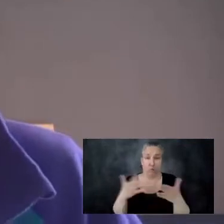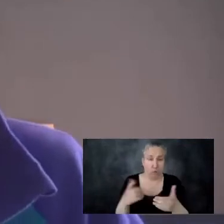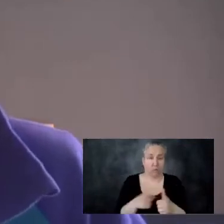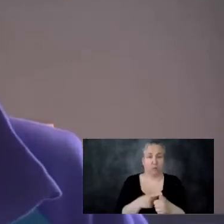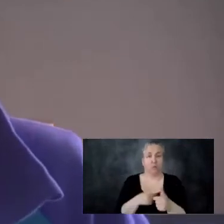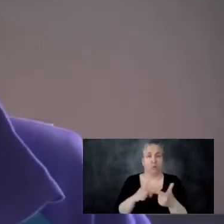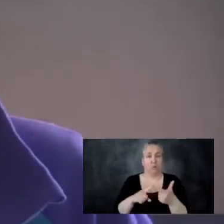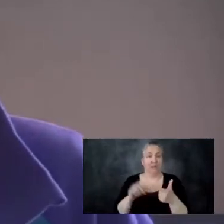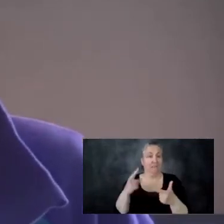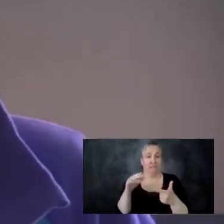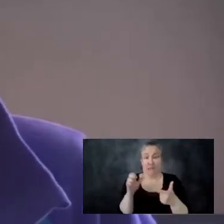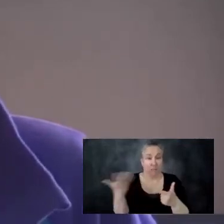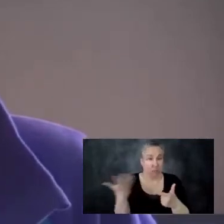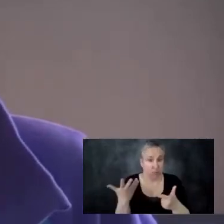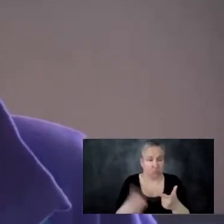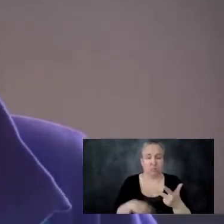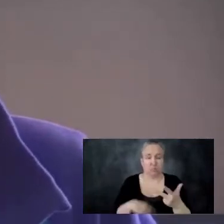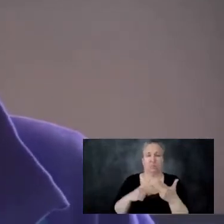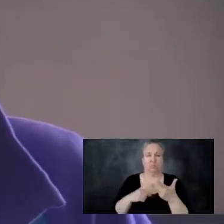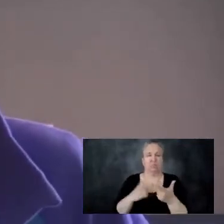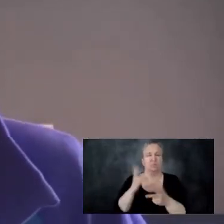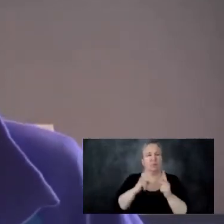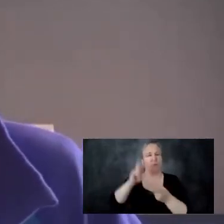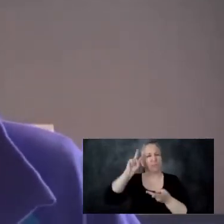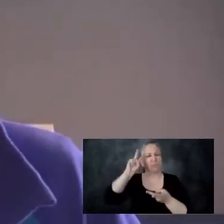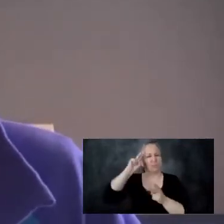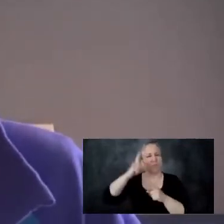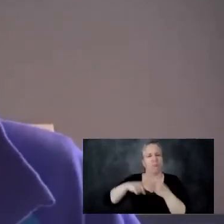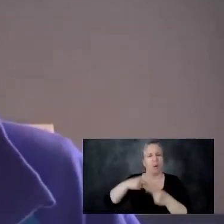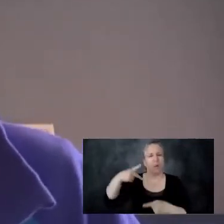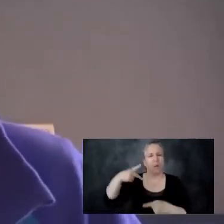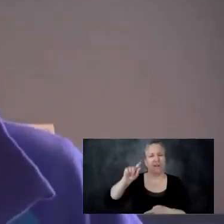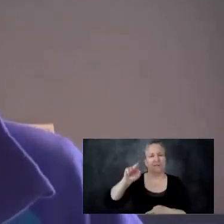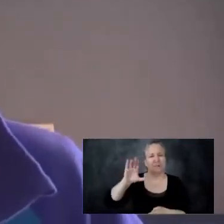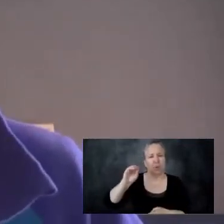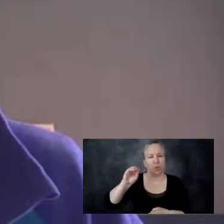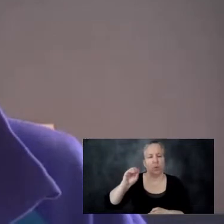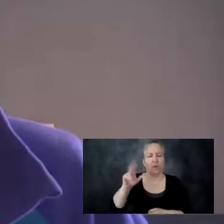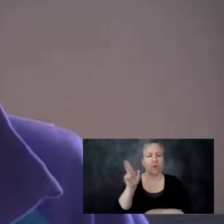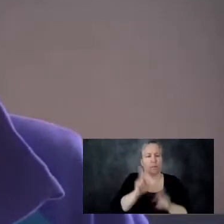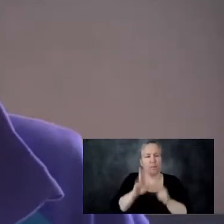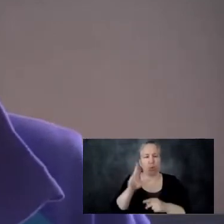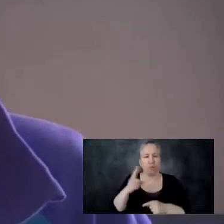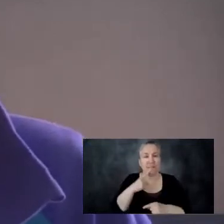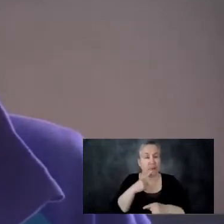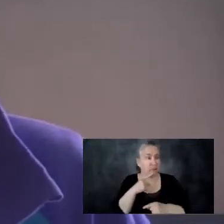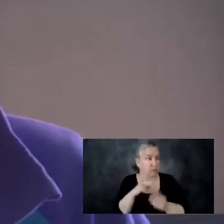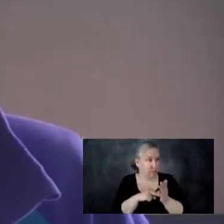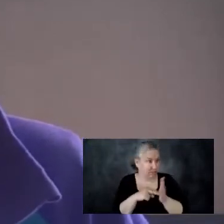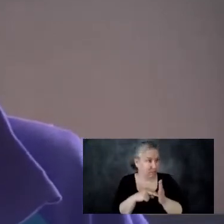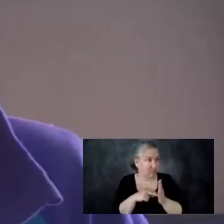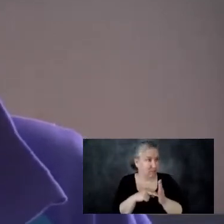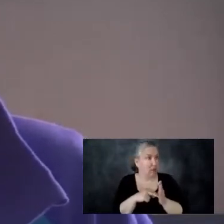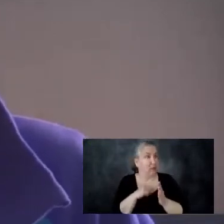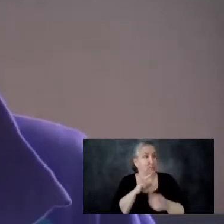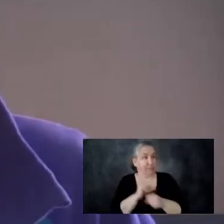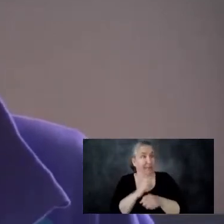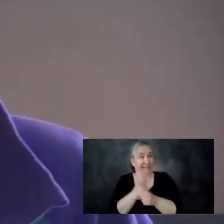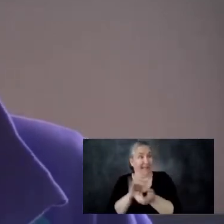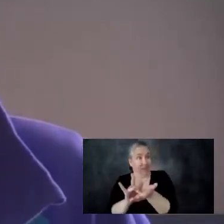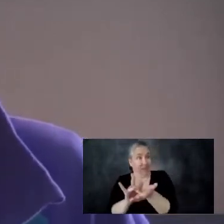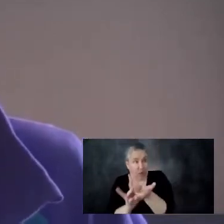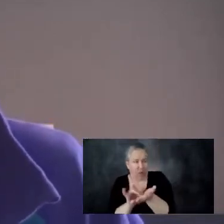trial is. There's misconceptions about placebo. Everybody will say, Am I going to get an active drug or am I going to